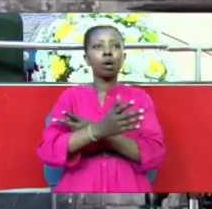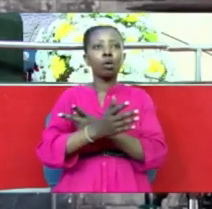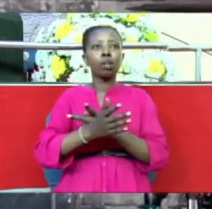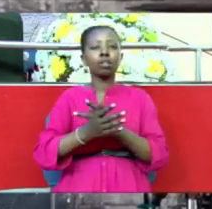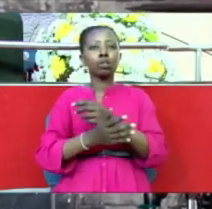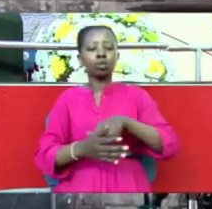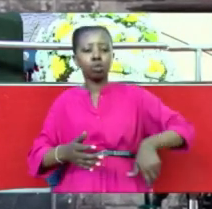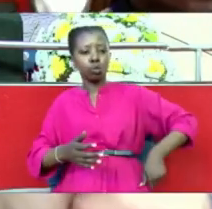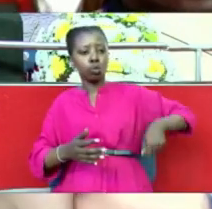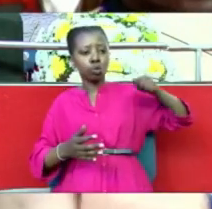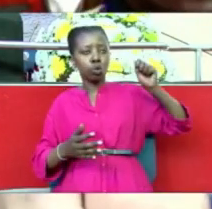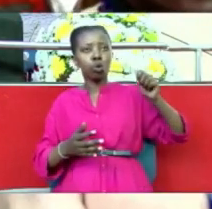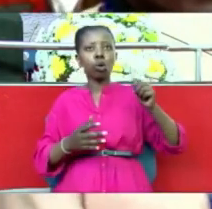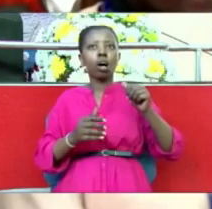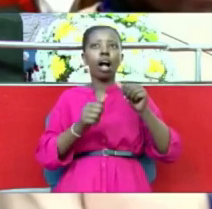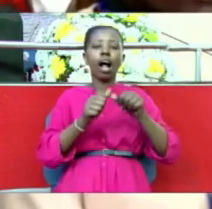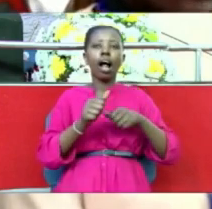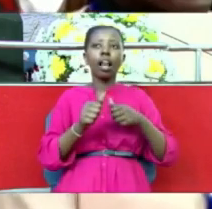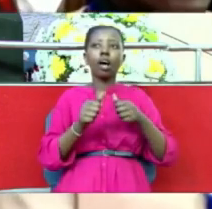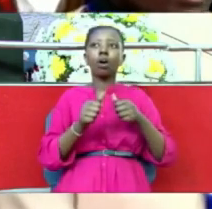By your mighty sword.